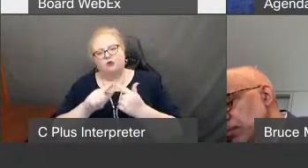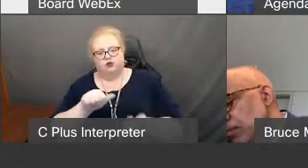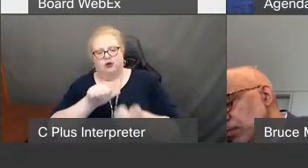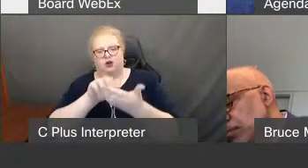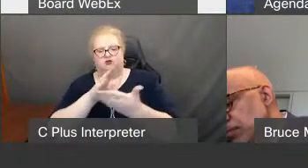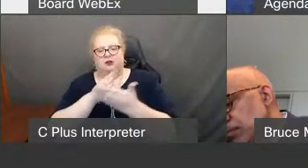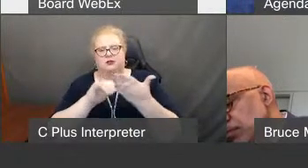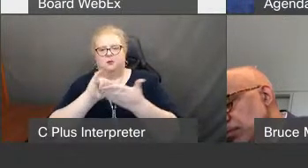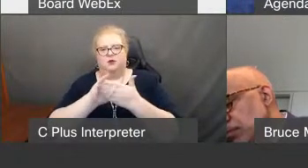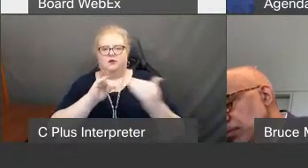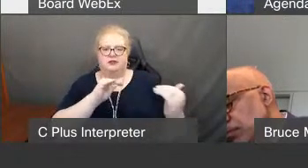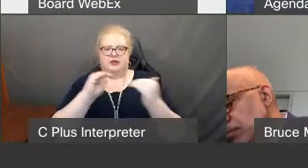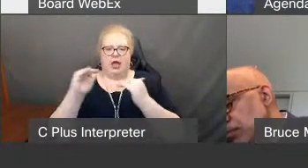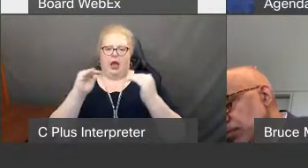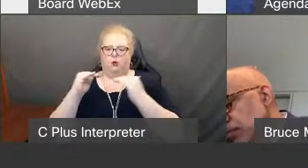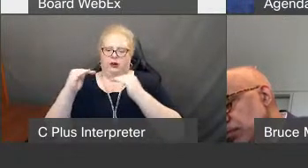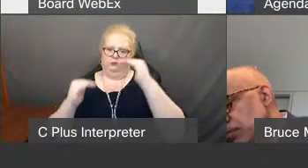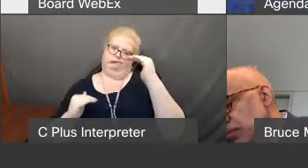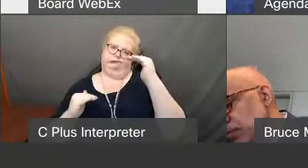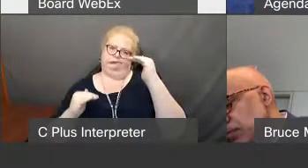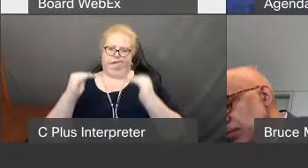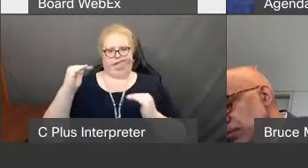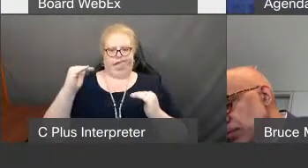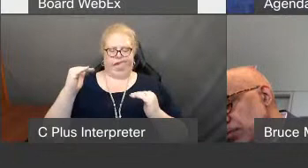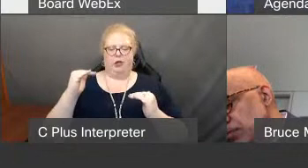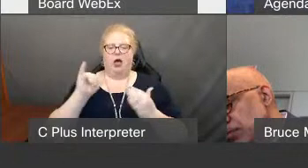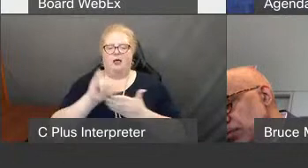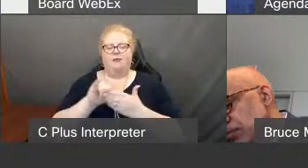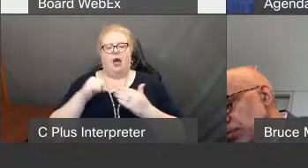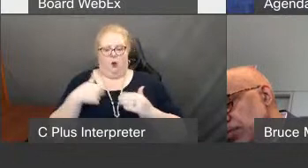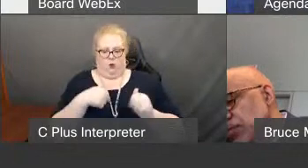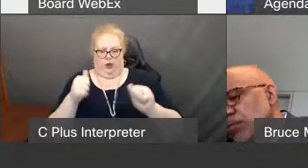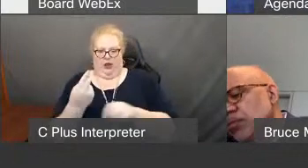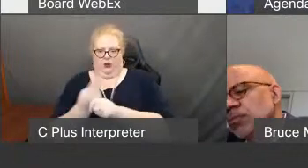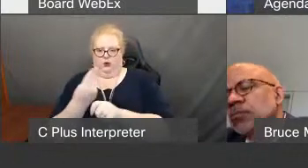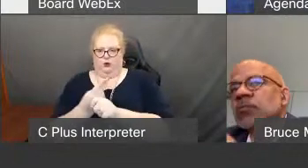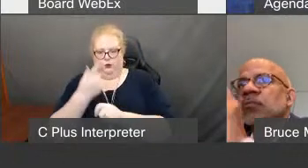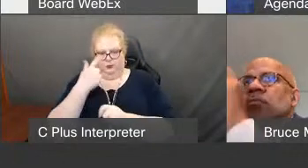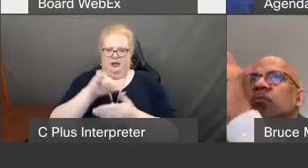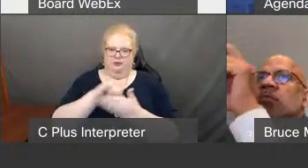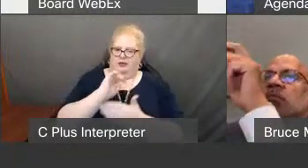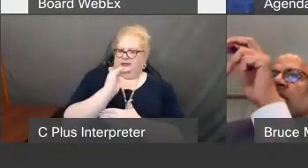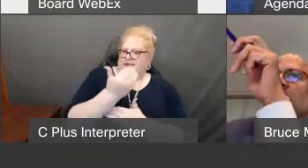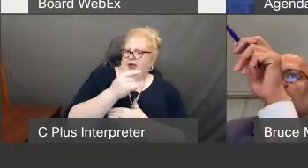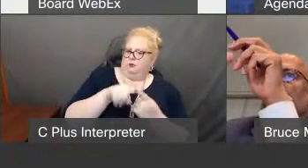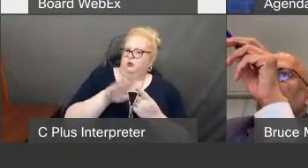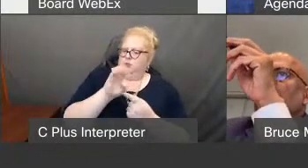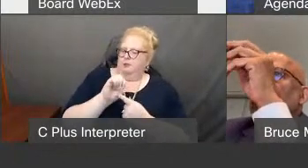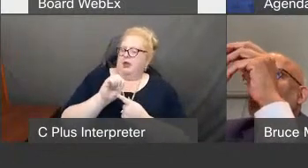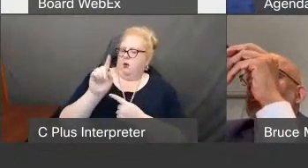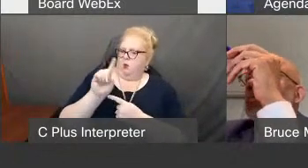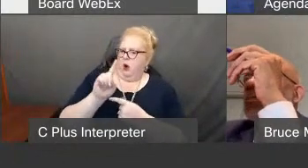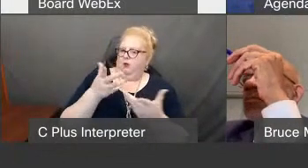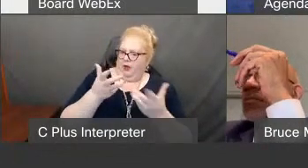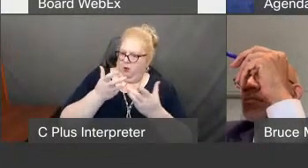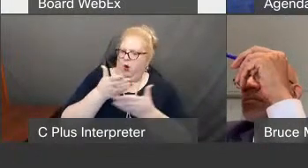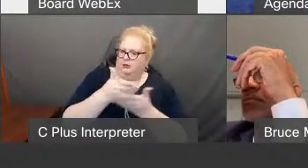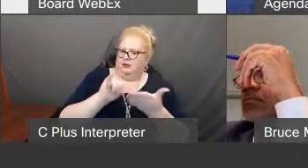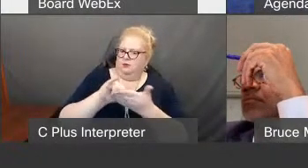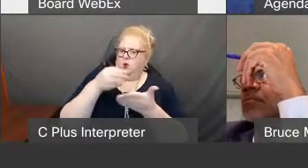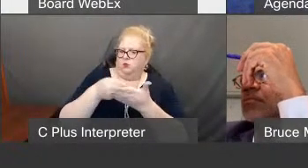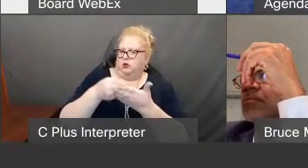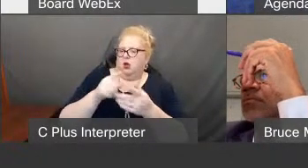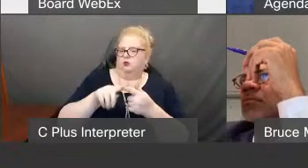to be the aim of these dollars. So I will make that suggestion for that working group for for them to get a copy of those qualified